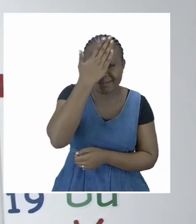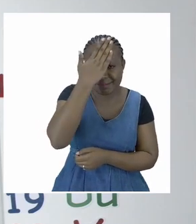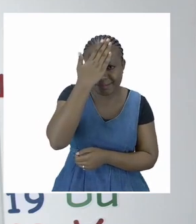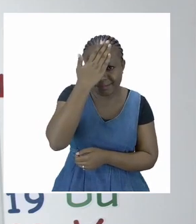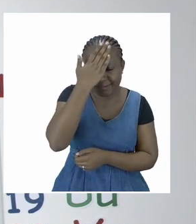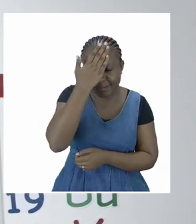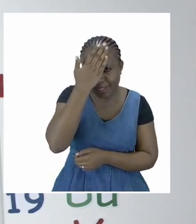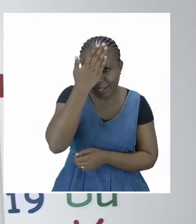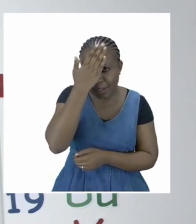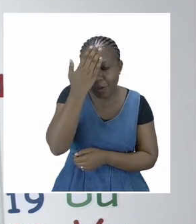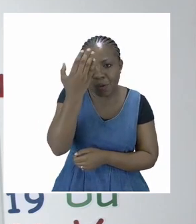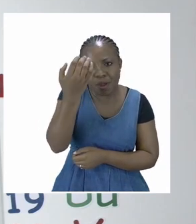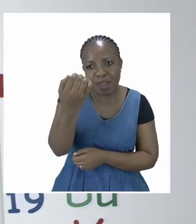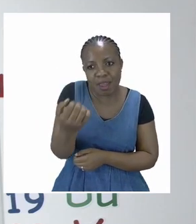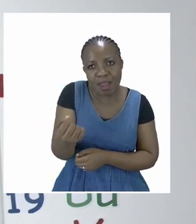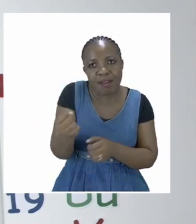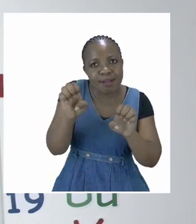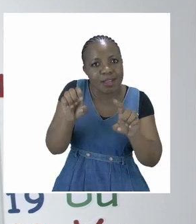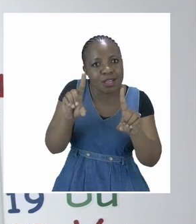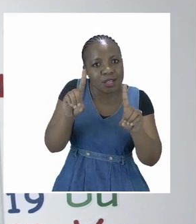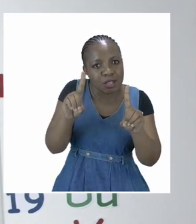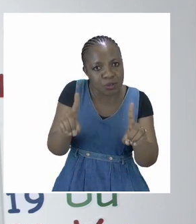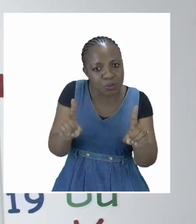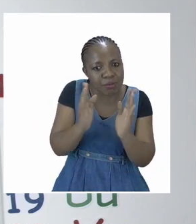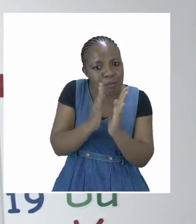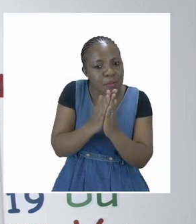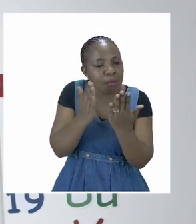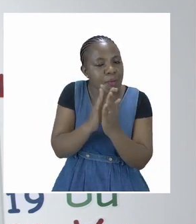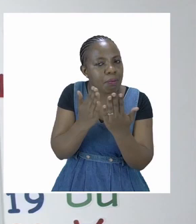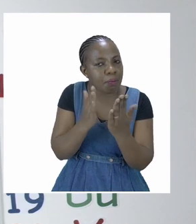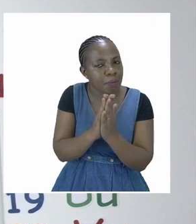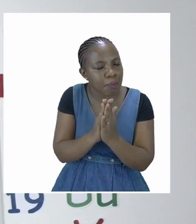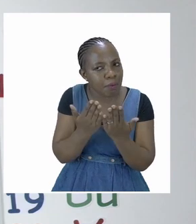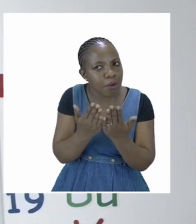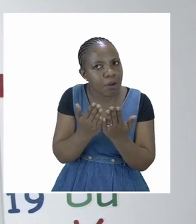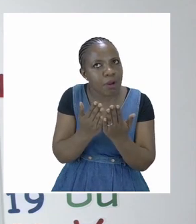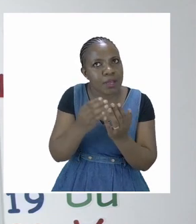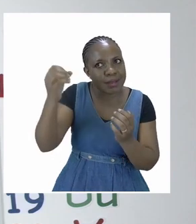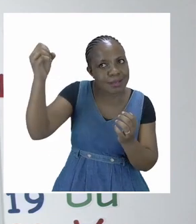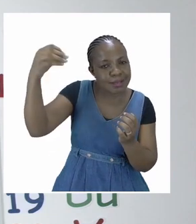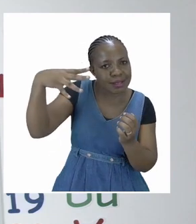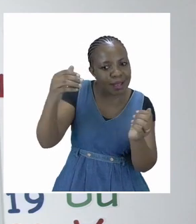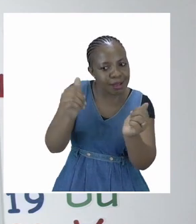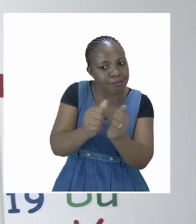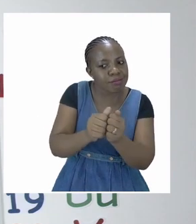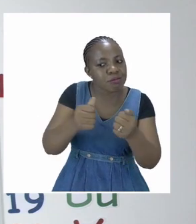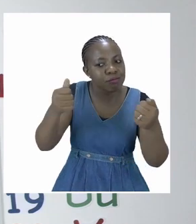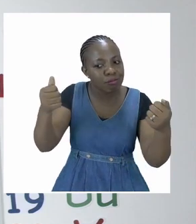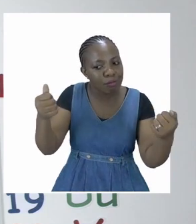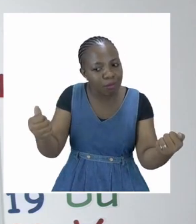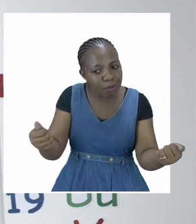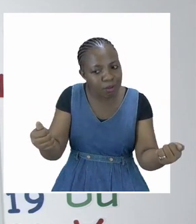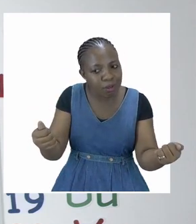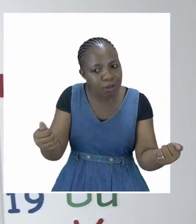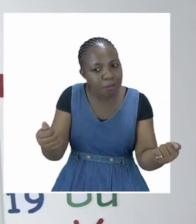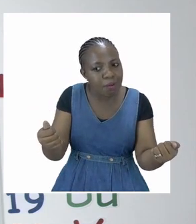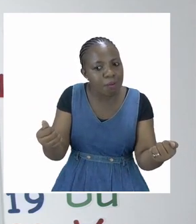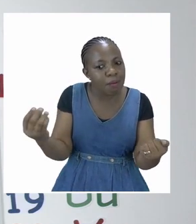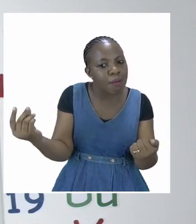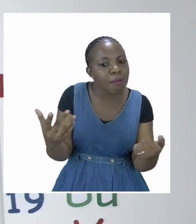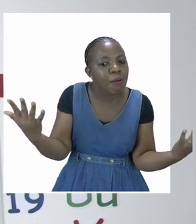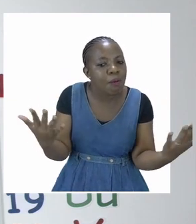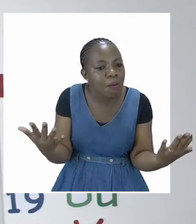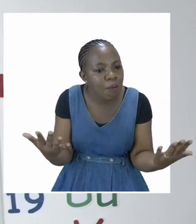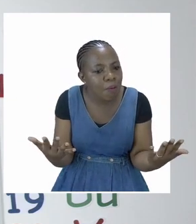booklet in our daily newspaper, street sales, or at your school every Monday